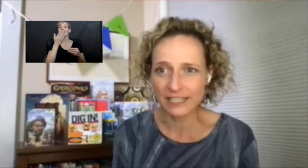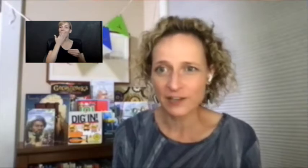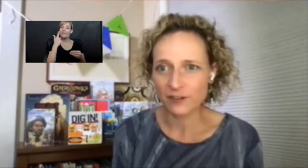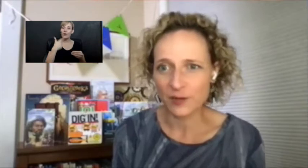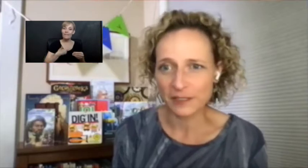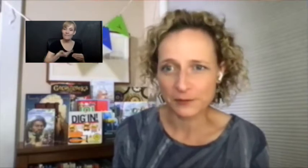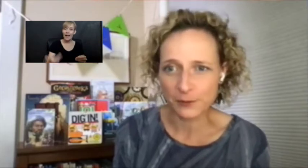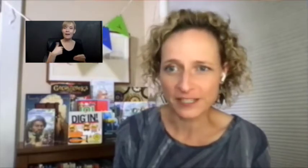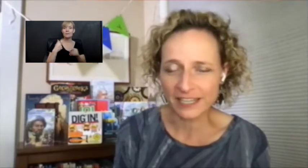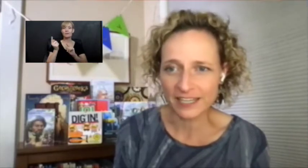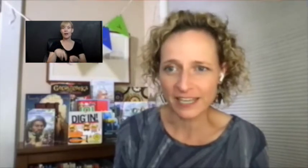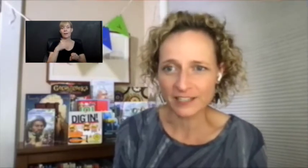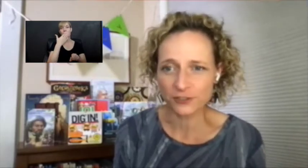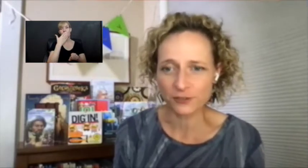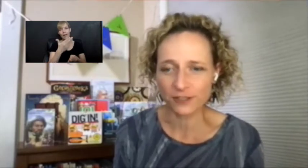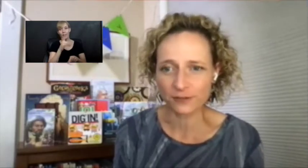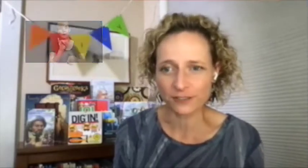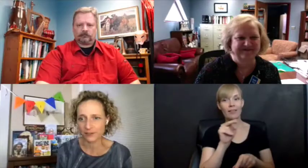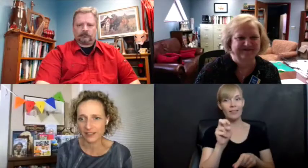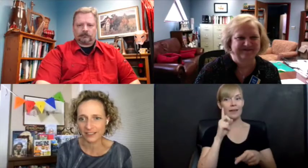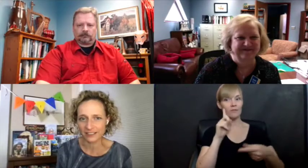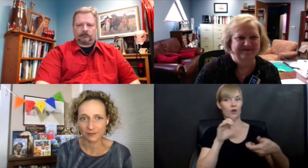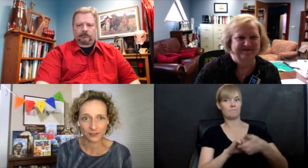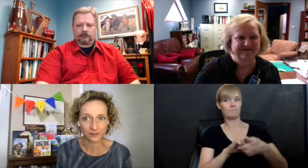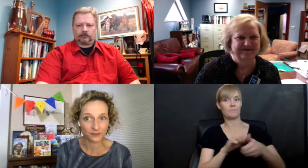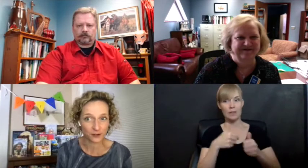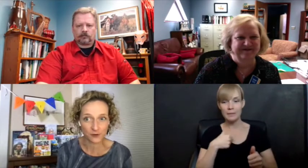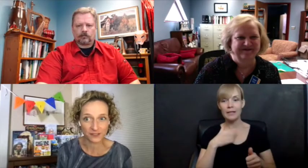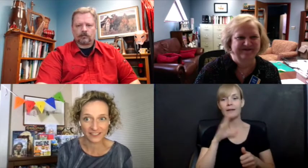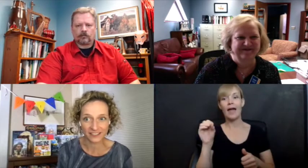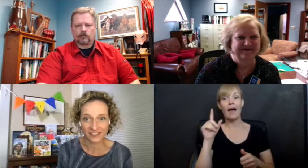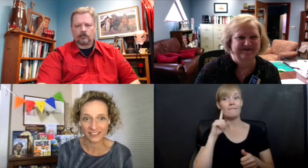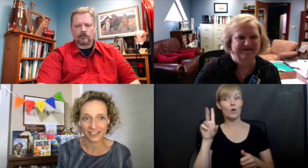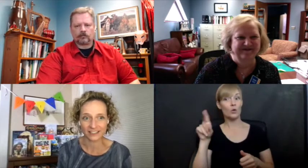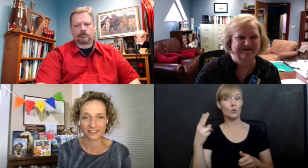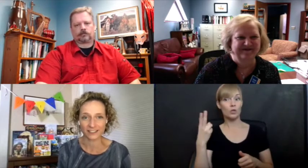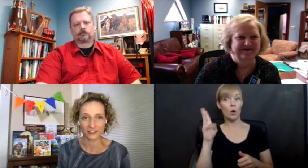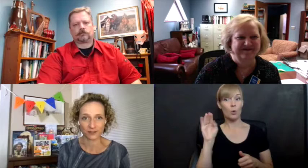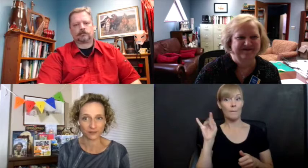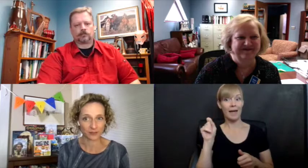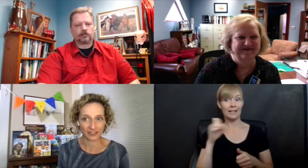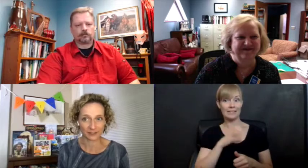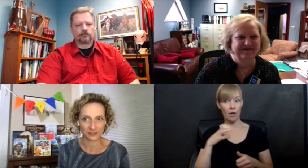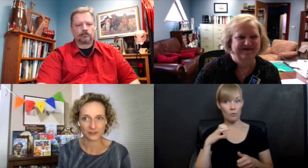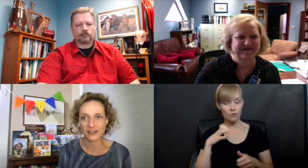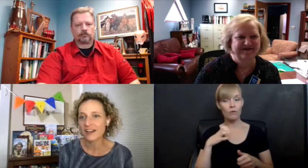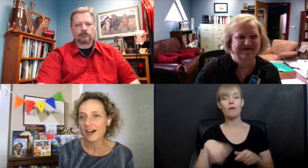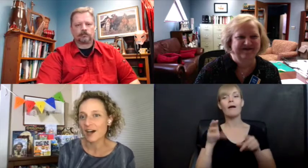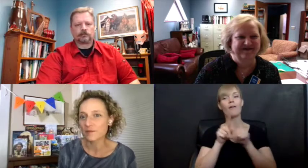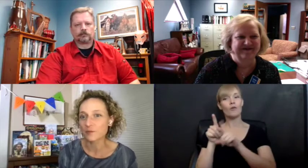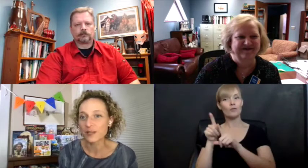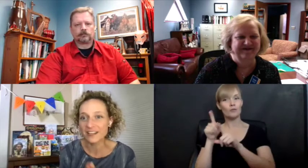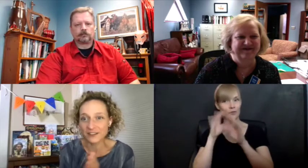Lynn for helping us coordinate and to the Utah Humanities Council for hosting us and to Seychelles for being here too.